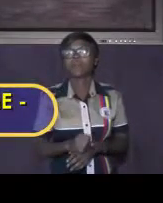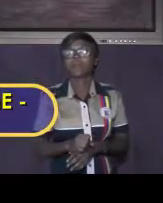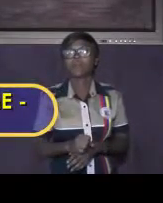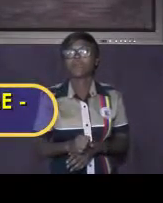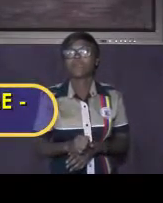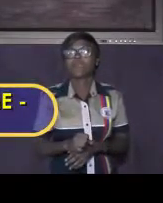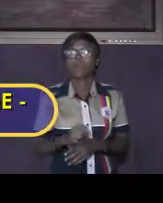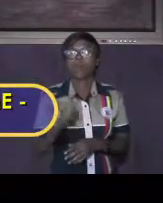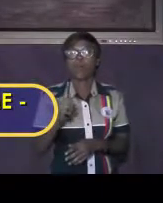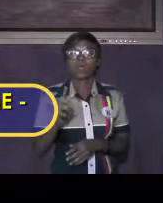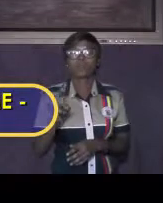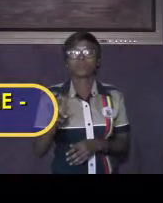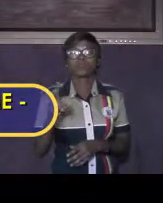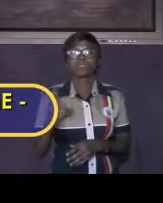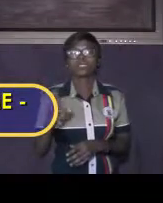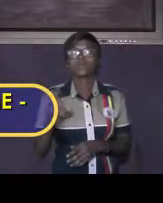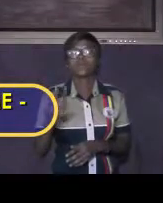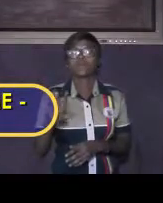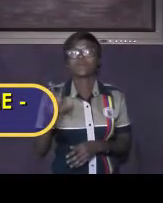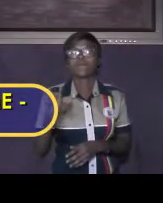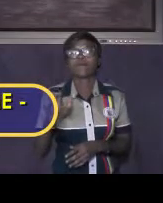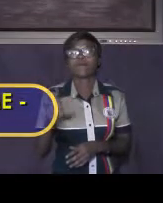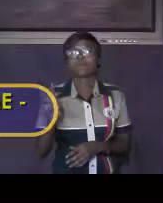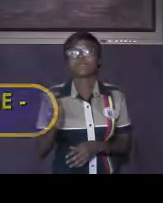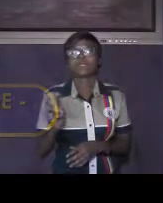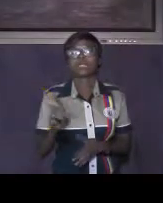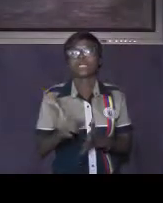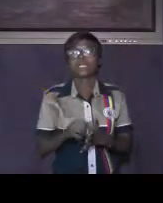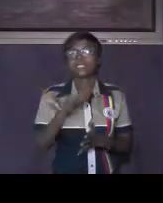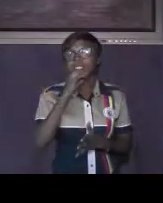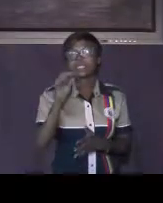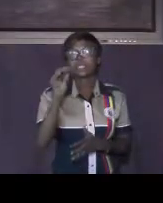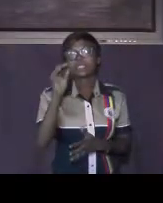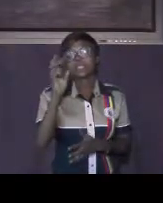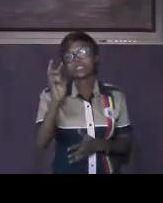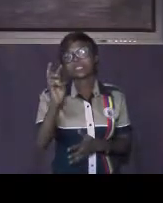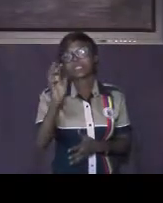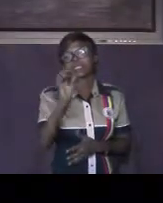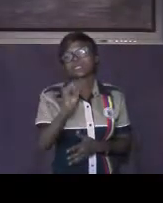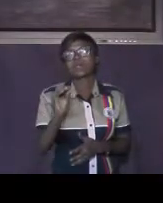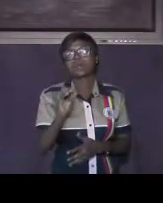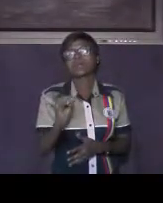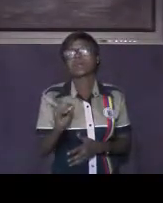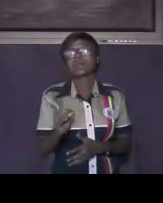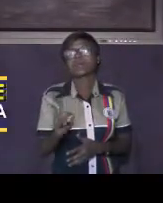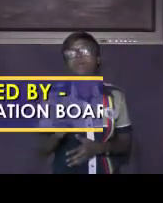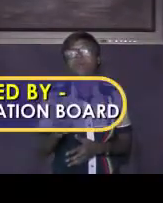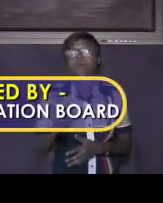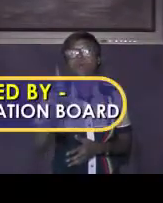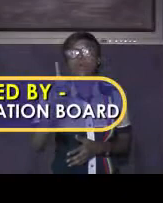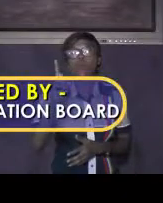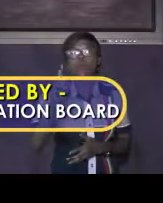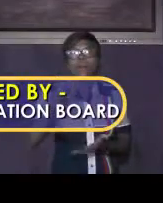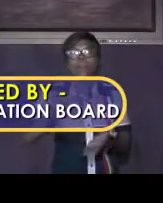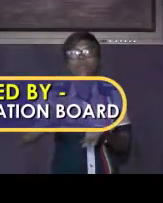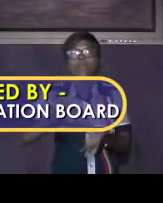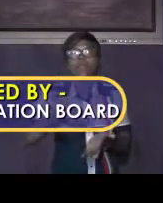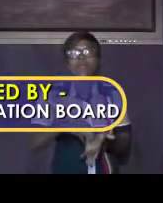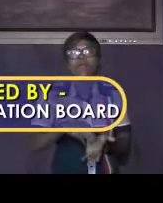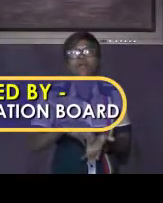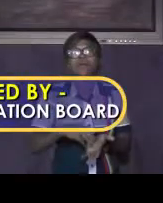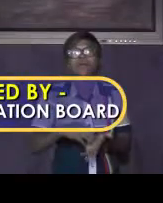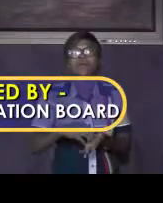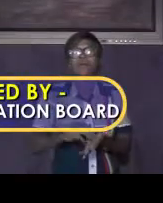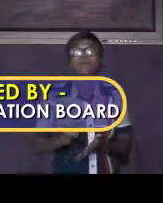and collecting all the zeros. 1, 2, 3, 4, 5, 6. That is 6 zeros. And that is 1 million